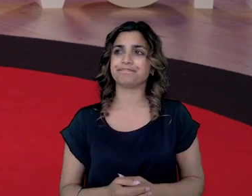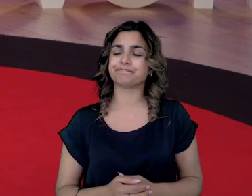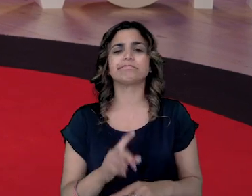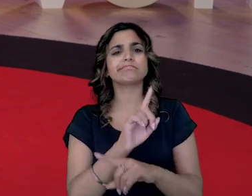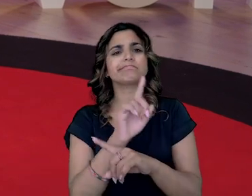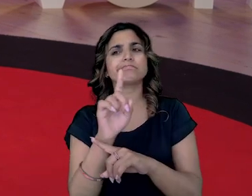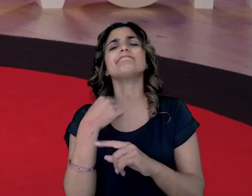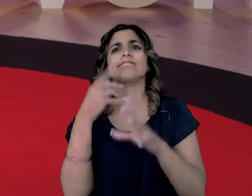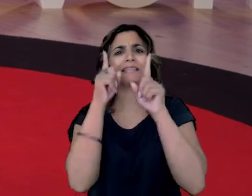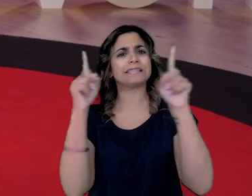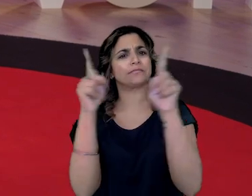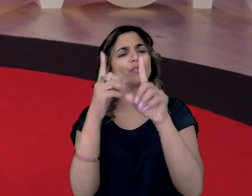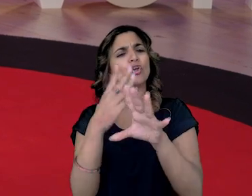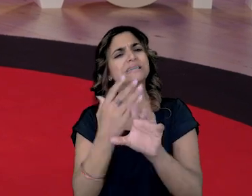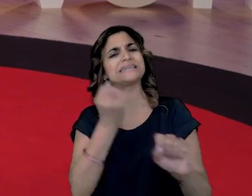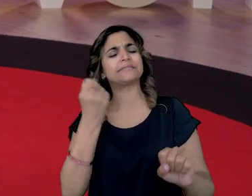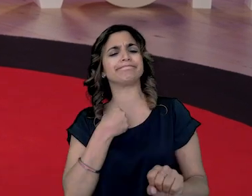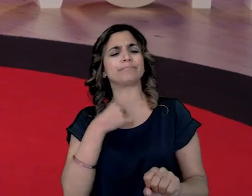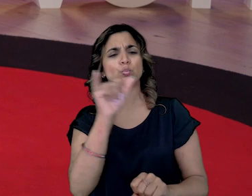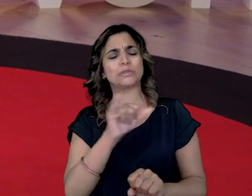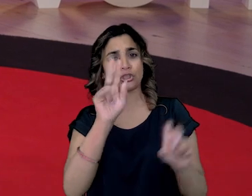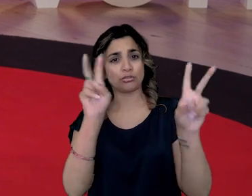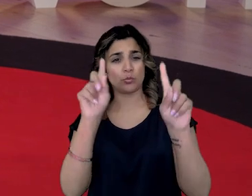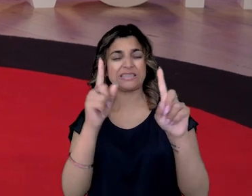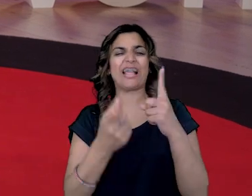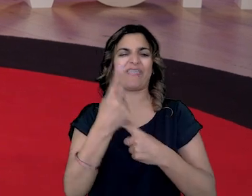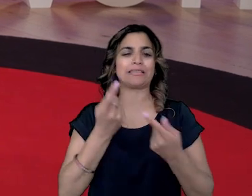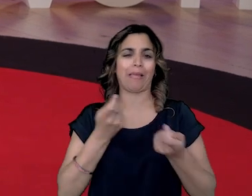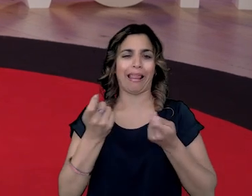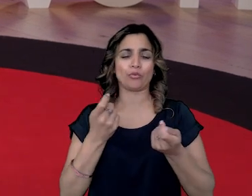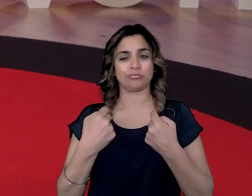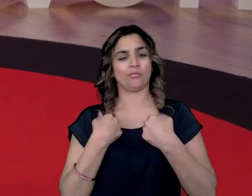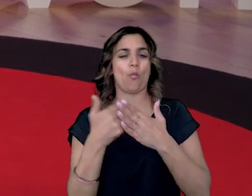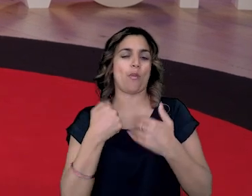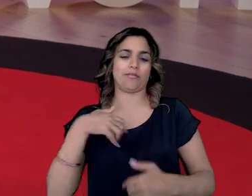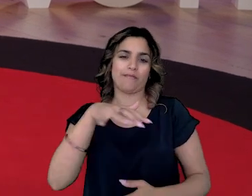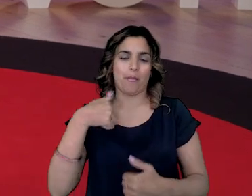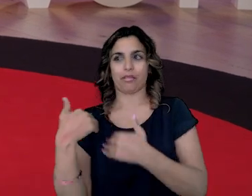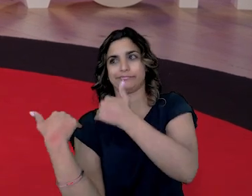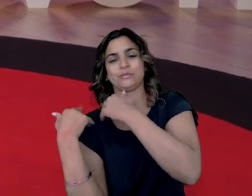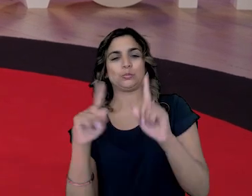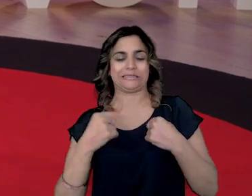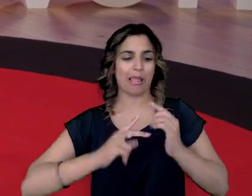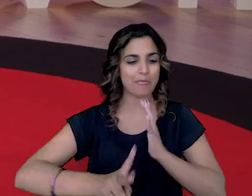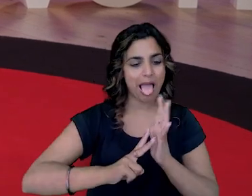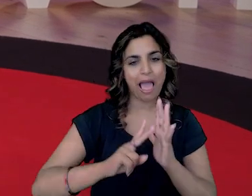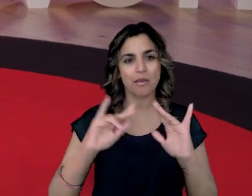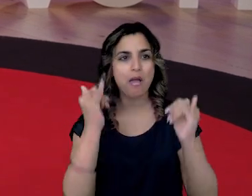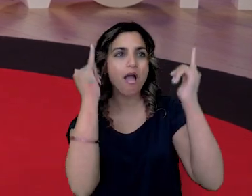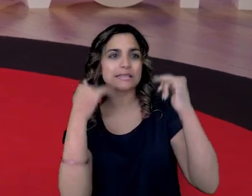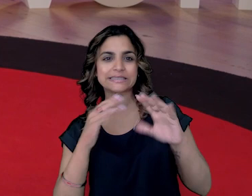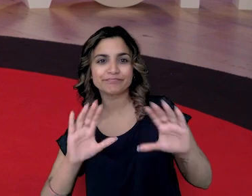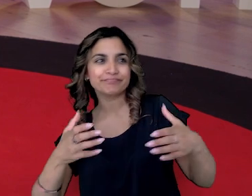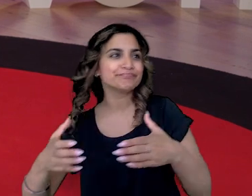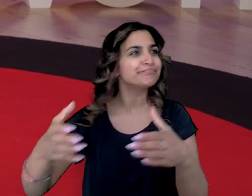so i chose a degree in event management because i was always the person in my family i still am actually that plans all the parties the